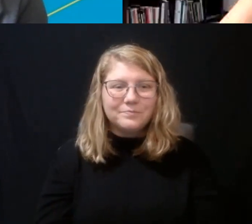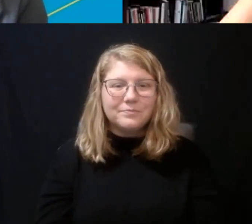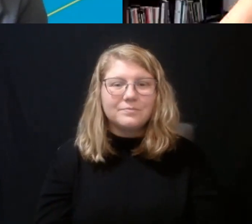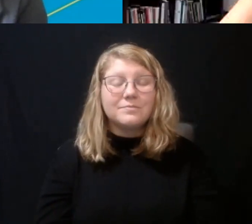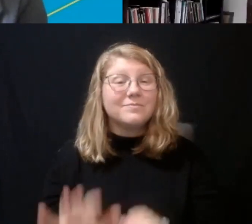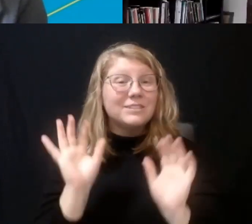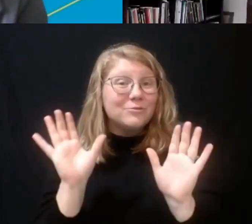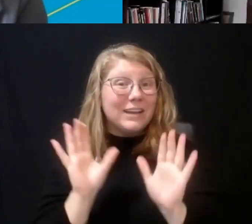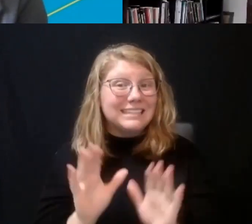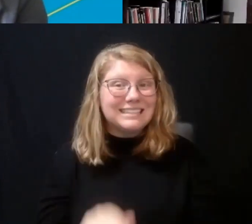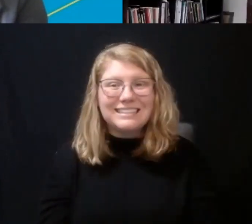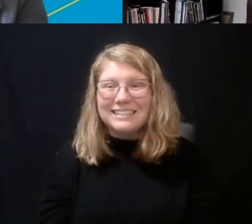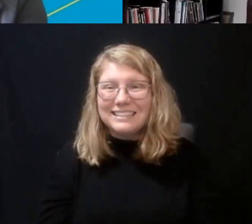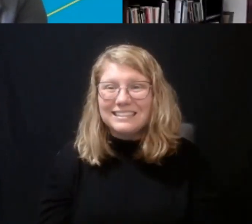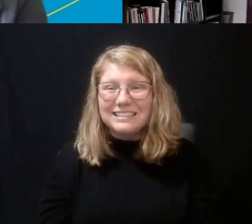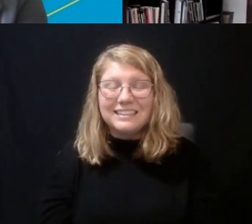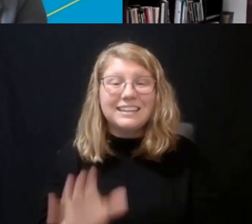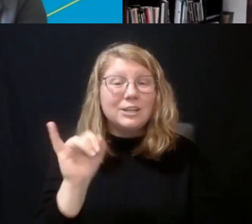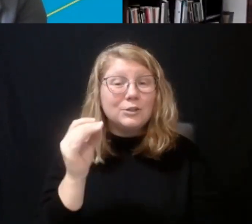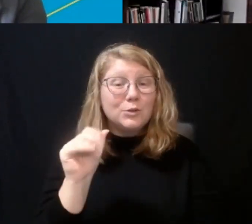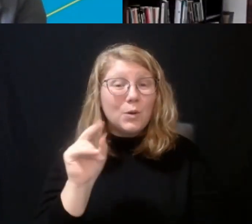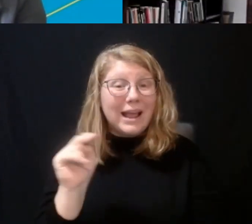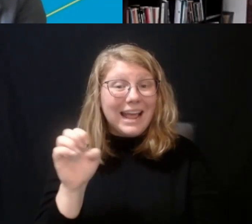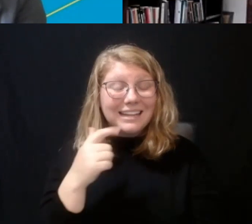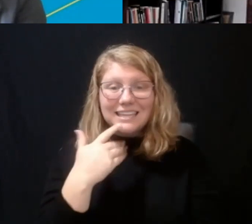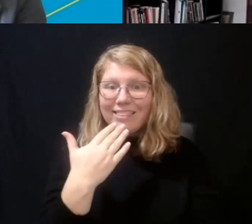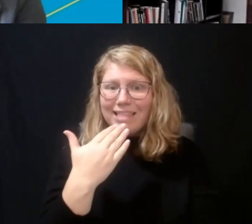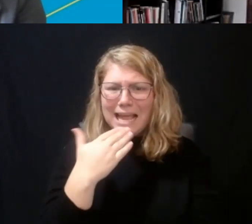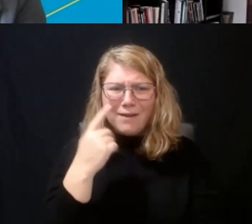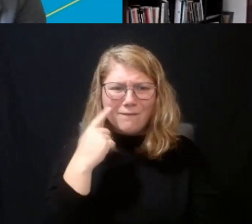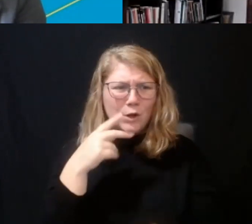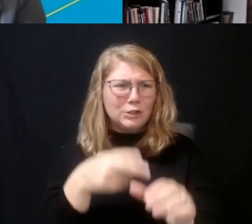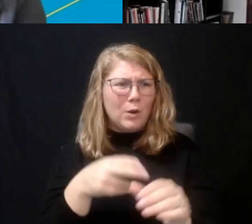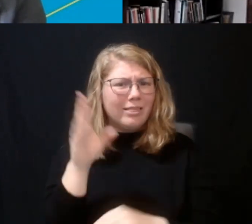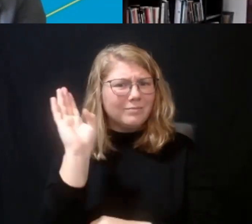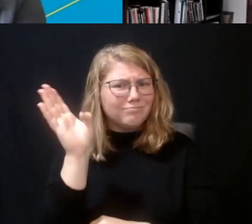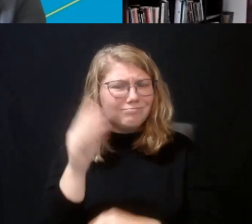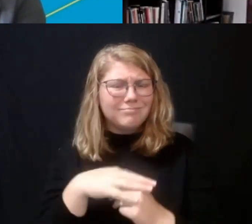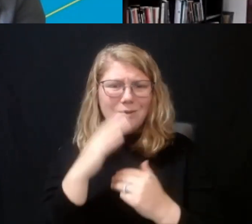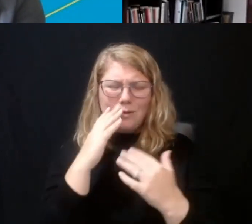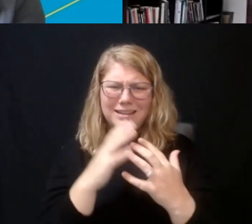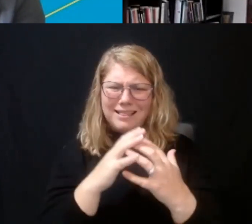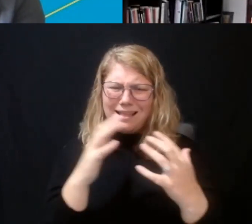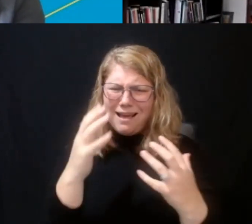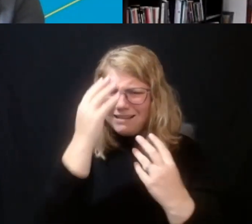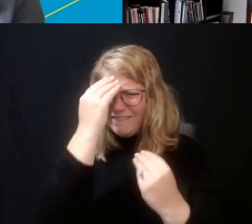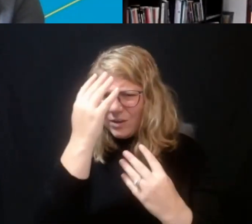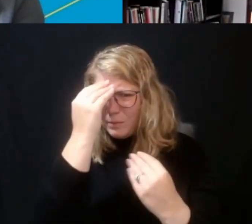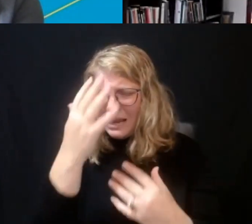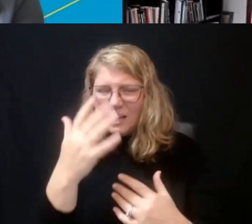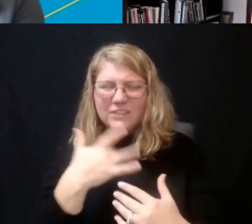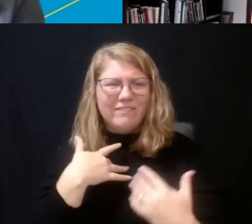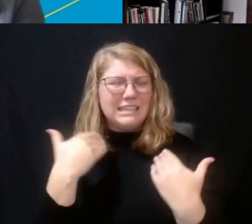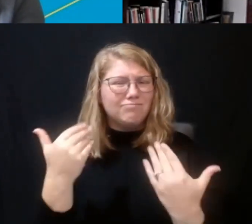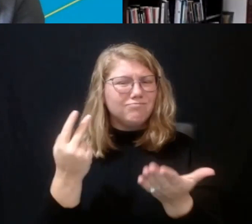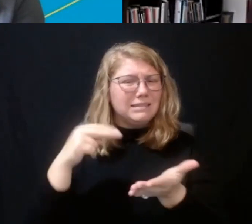Great. So thank you everyone for being with us so far. It's a lot of information to take in, and feel free to stretch,